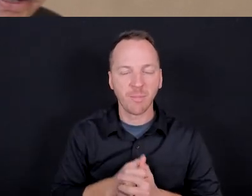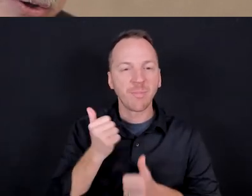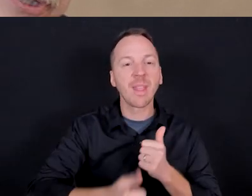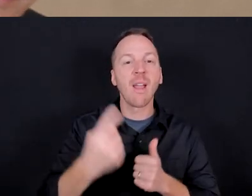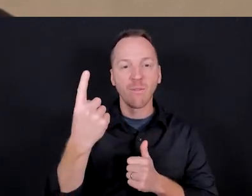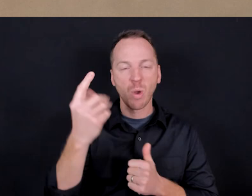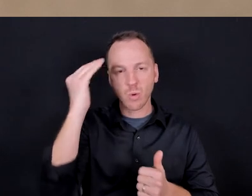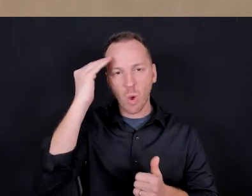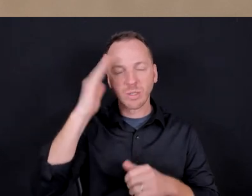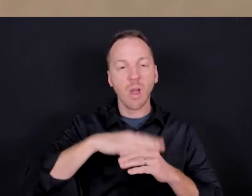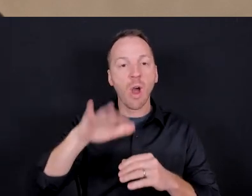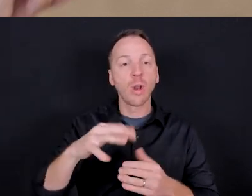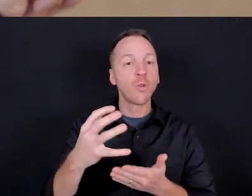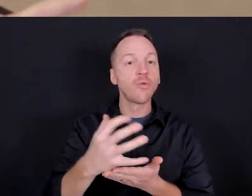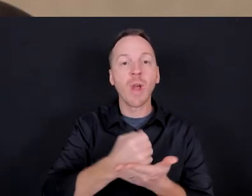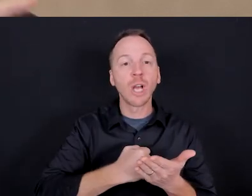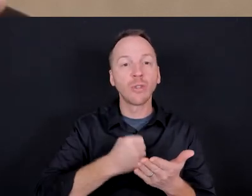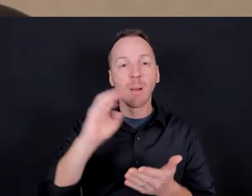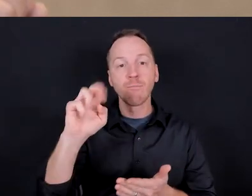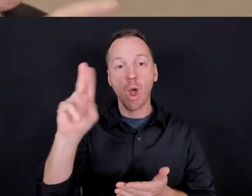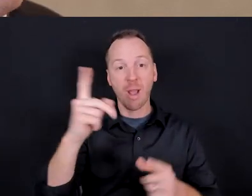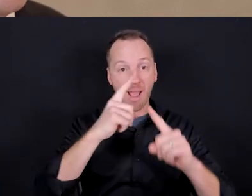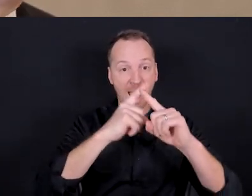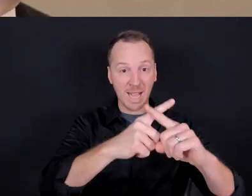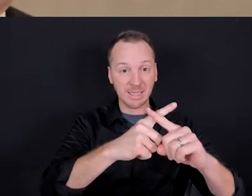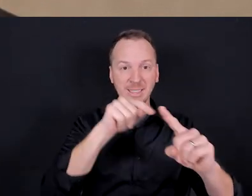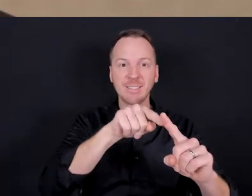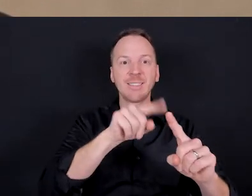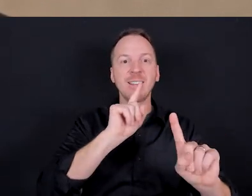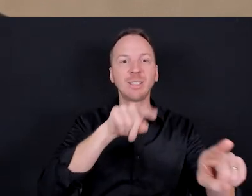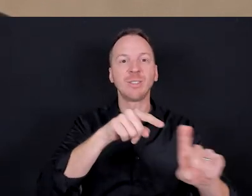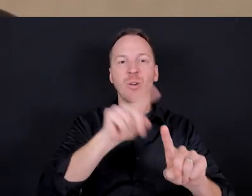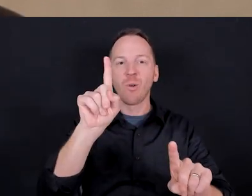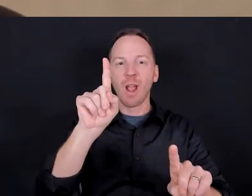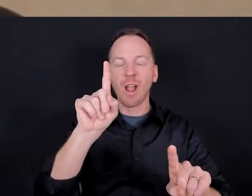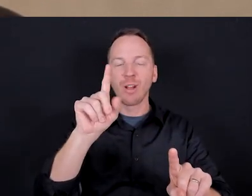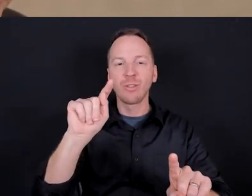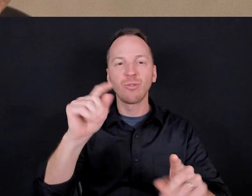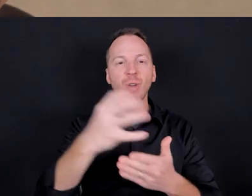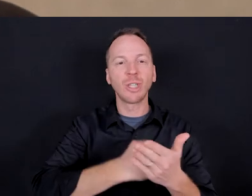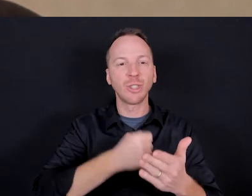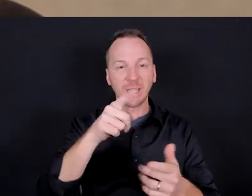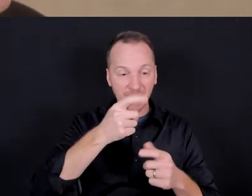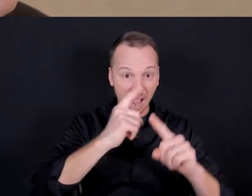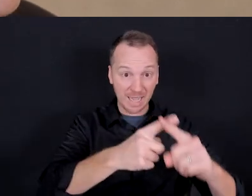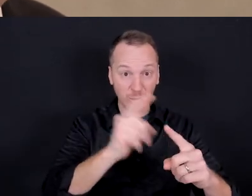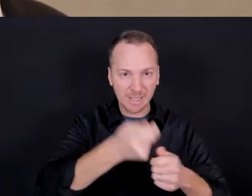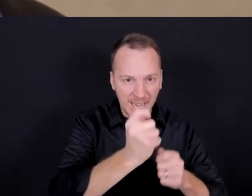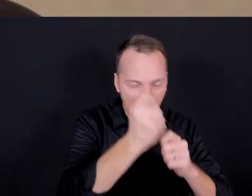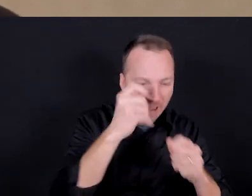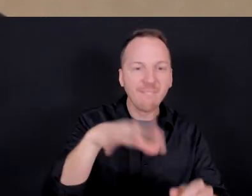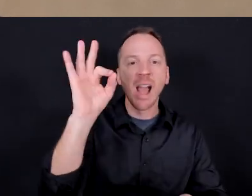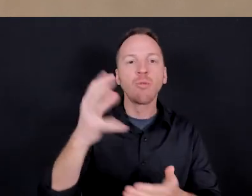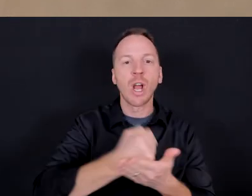Everybody knows that on a treasure mark, X marks the spot. X is where you dig. X is where you find